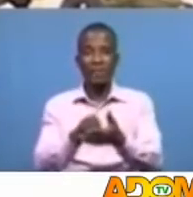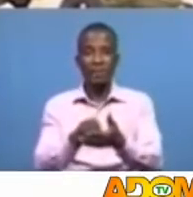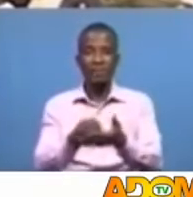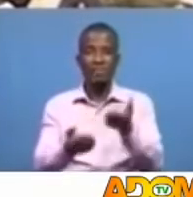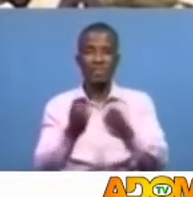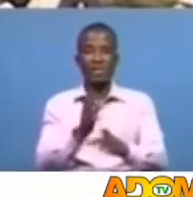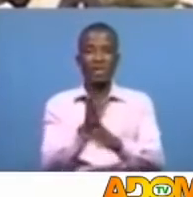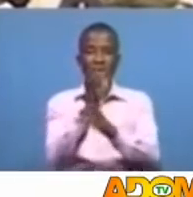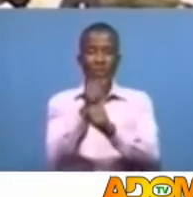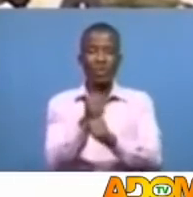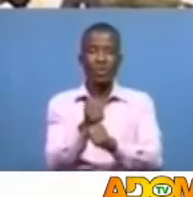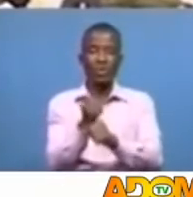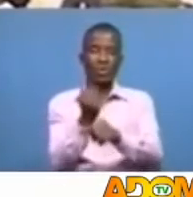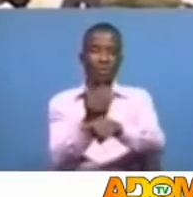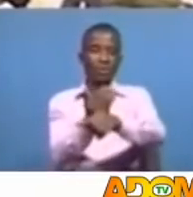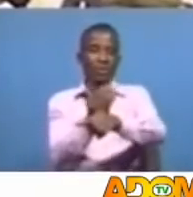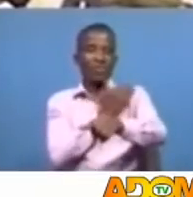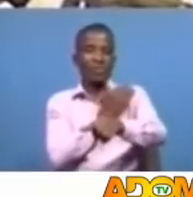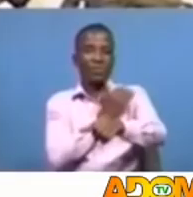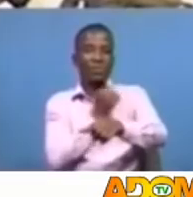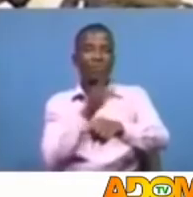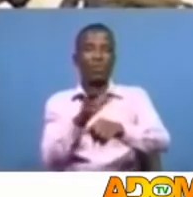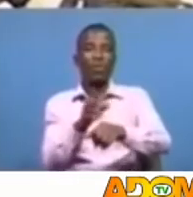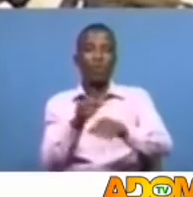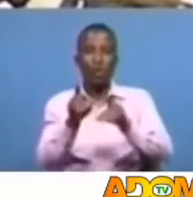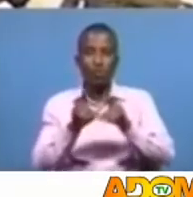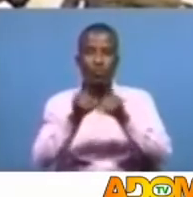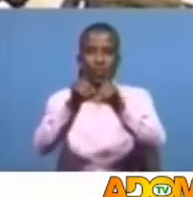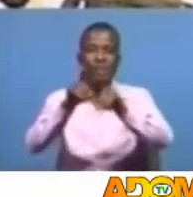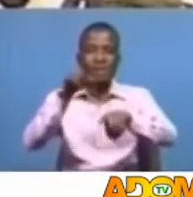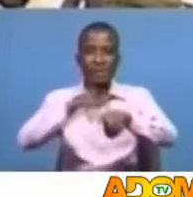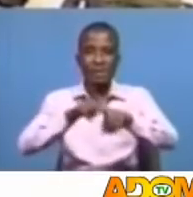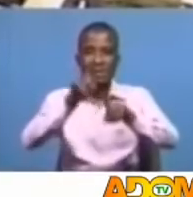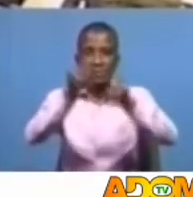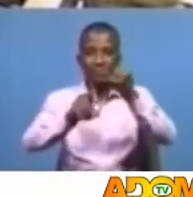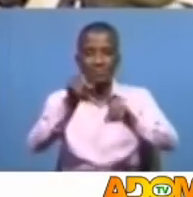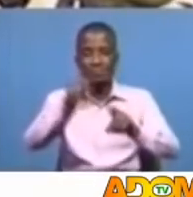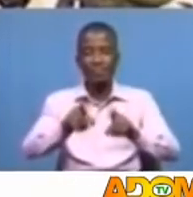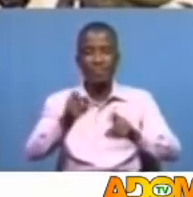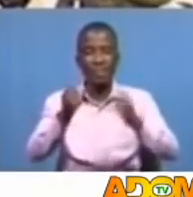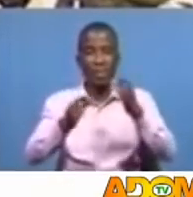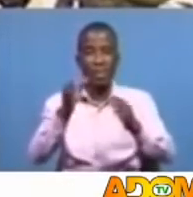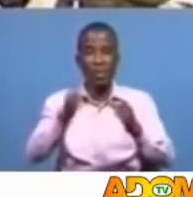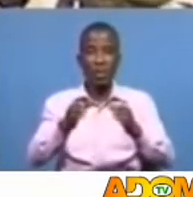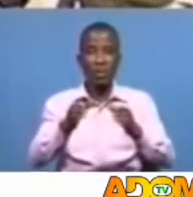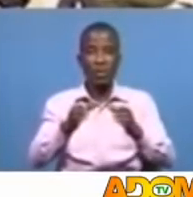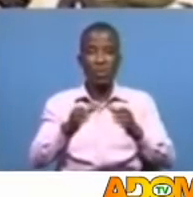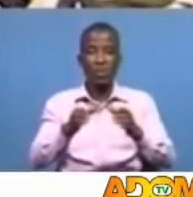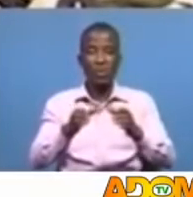obtained before or during trial by the exercise of due diligence?